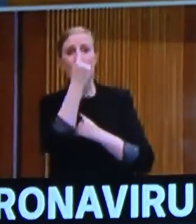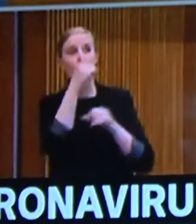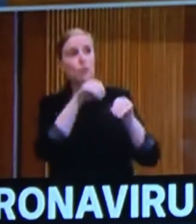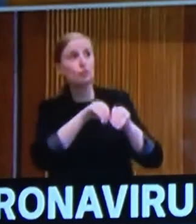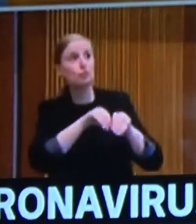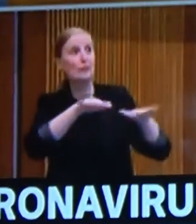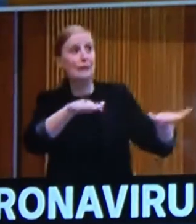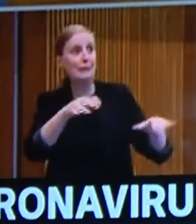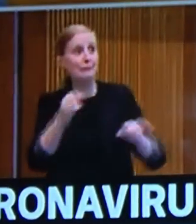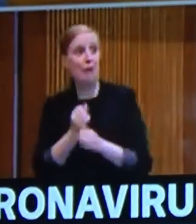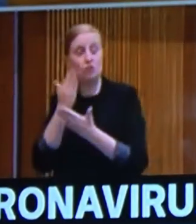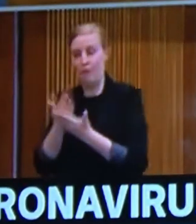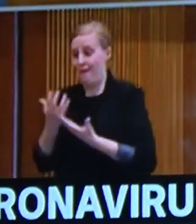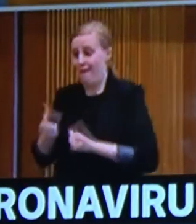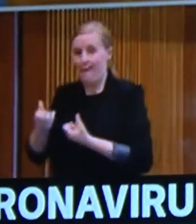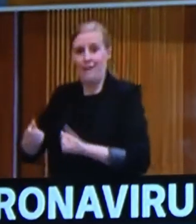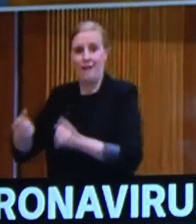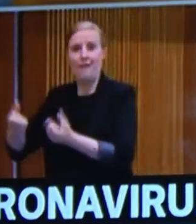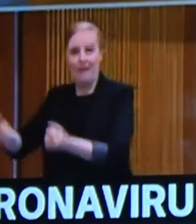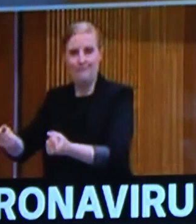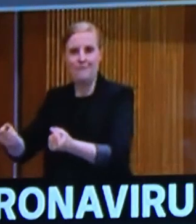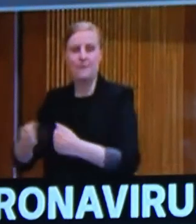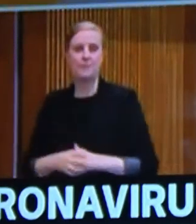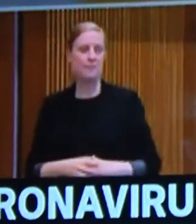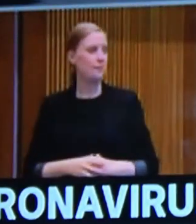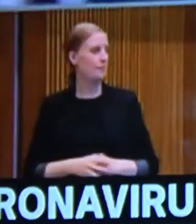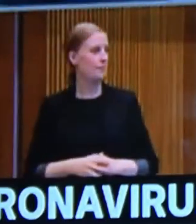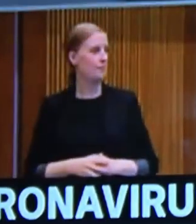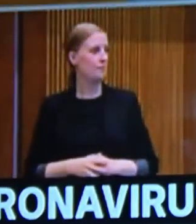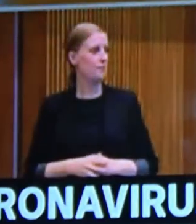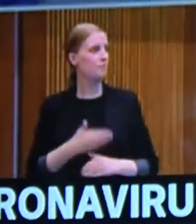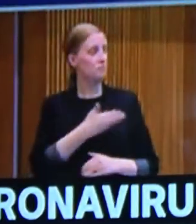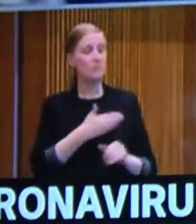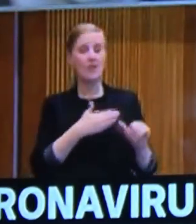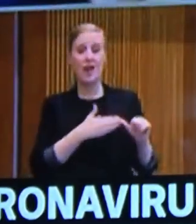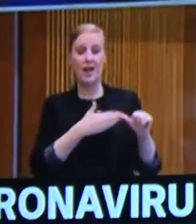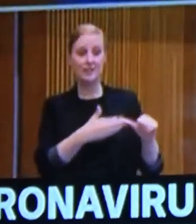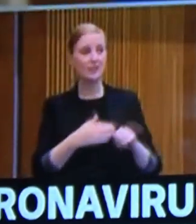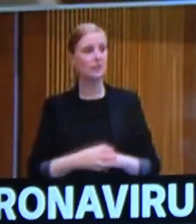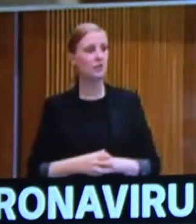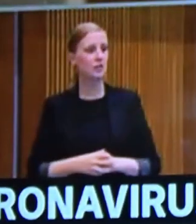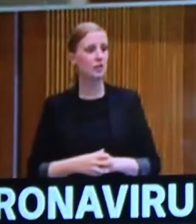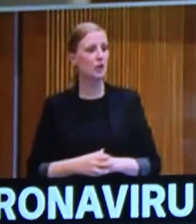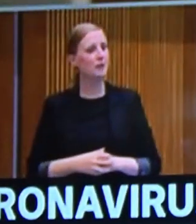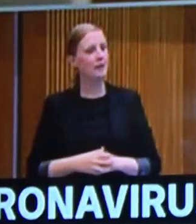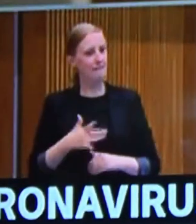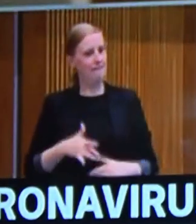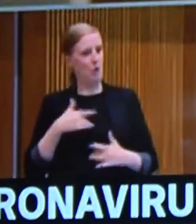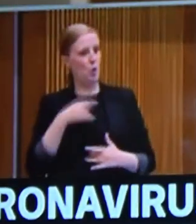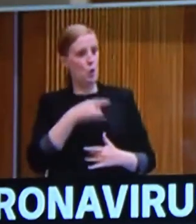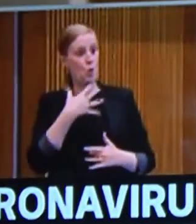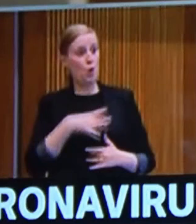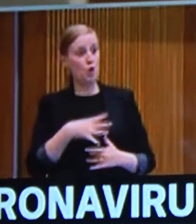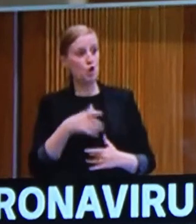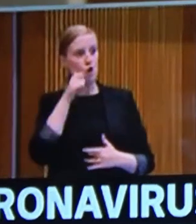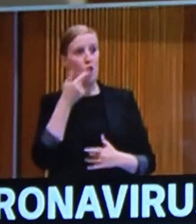are over-prepared, not under-prepared. Nick? I think your question referenced, do we foresee that we would get to 7,500?